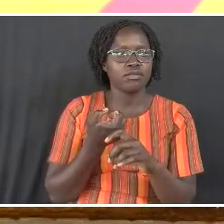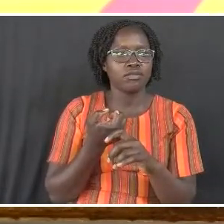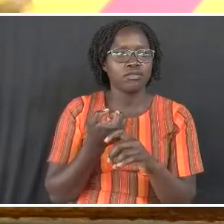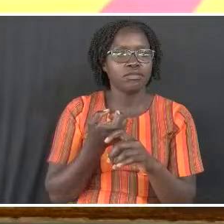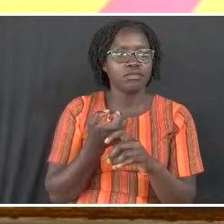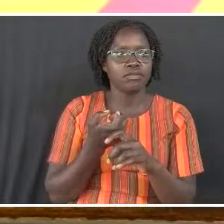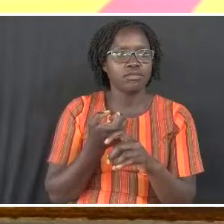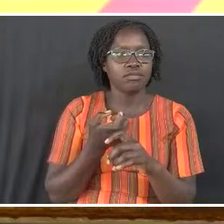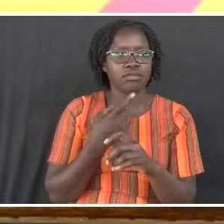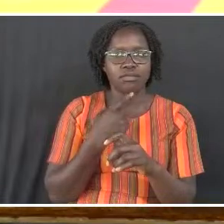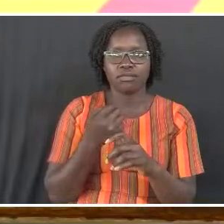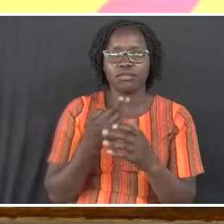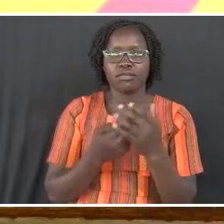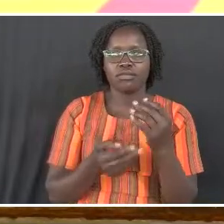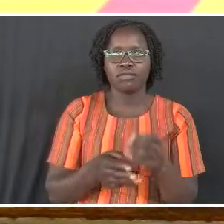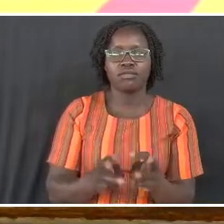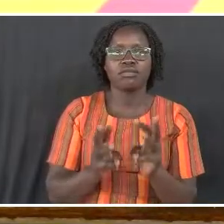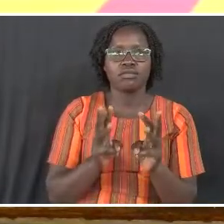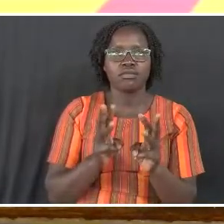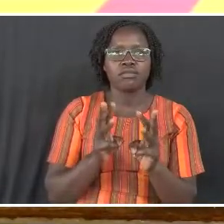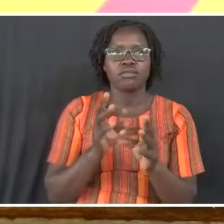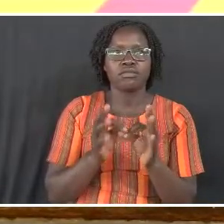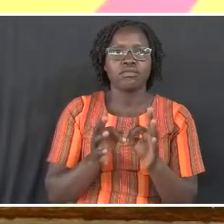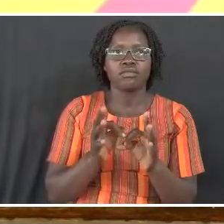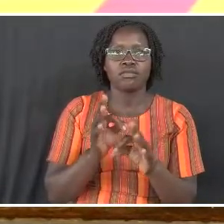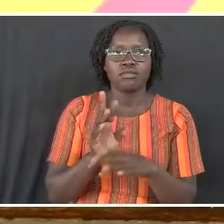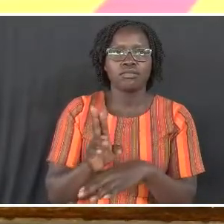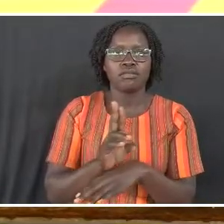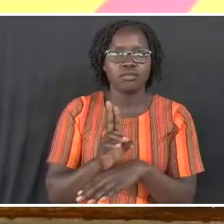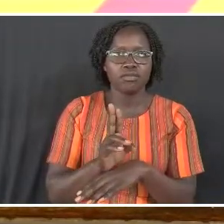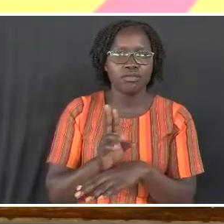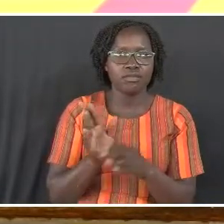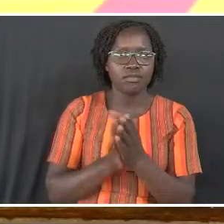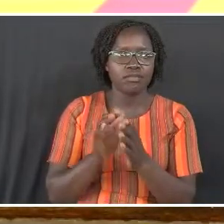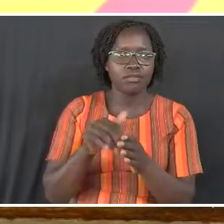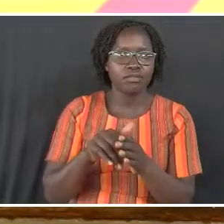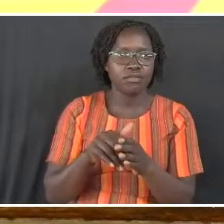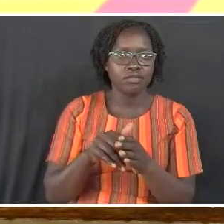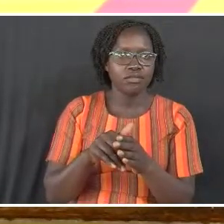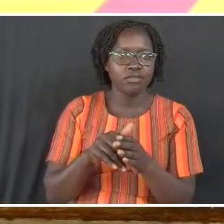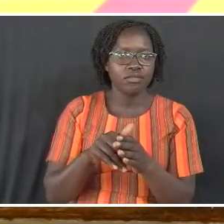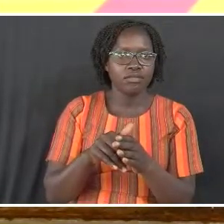it cuts both ways. If it is used within